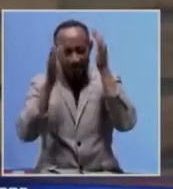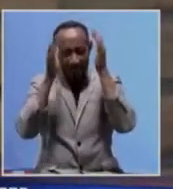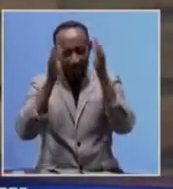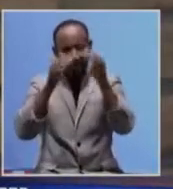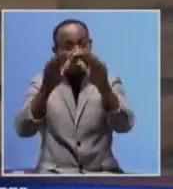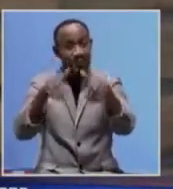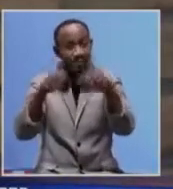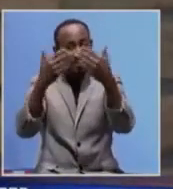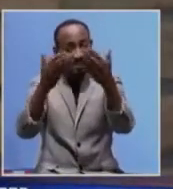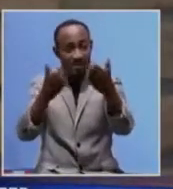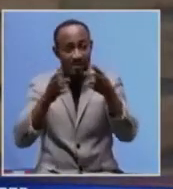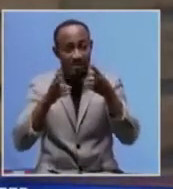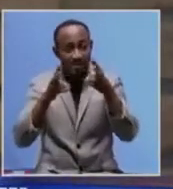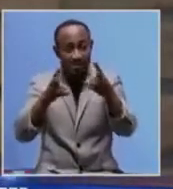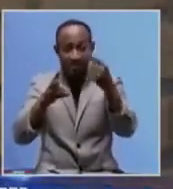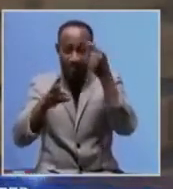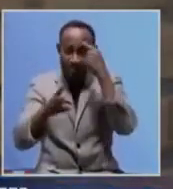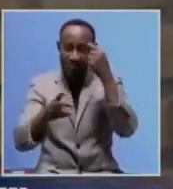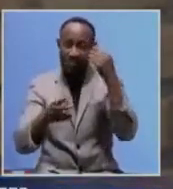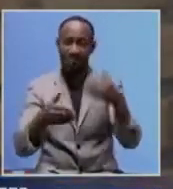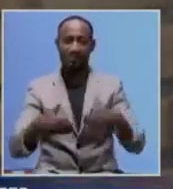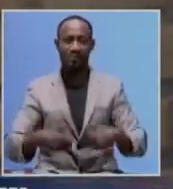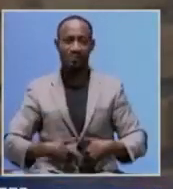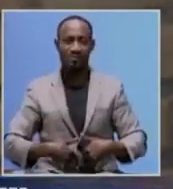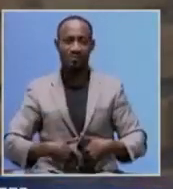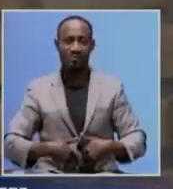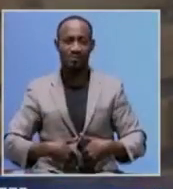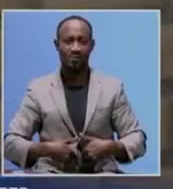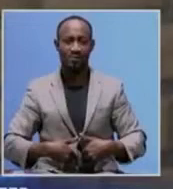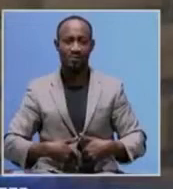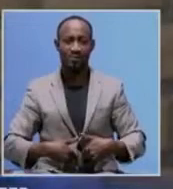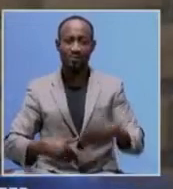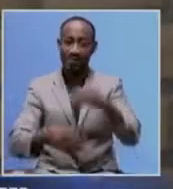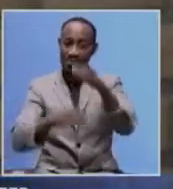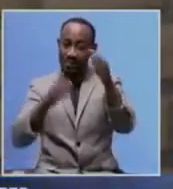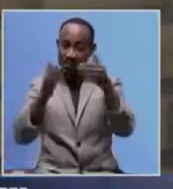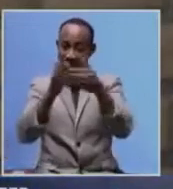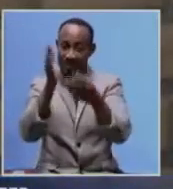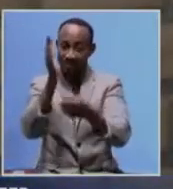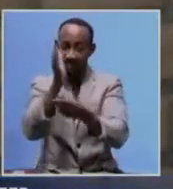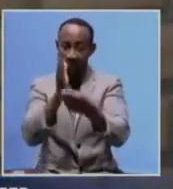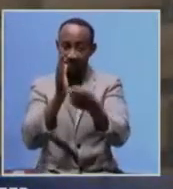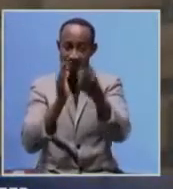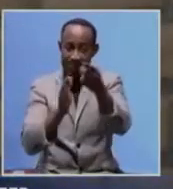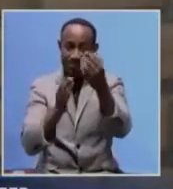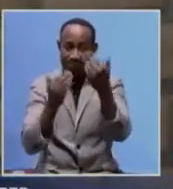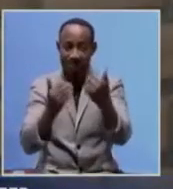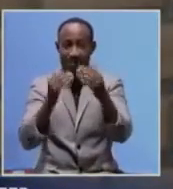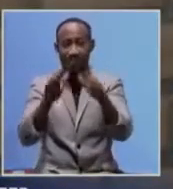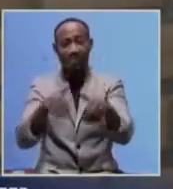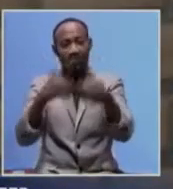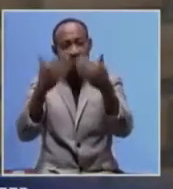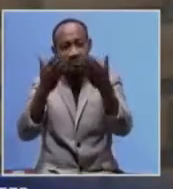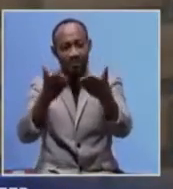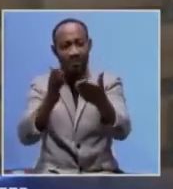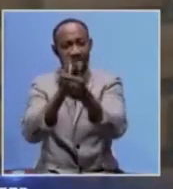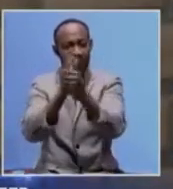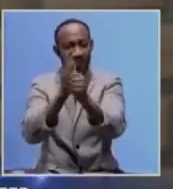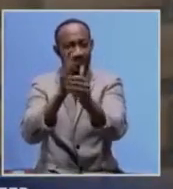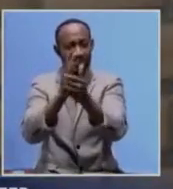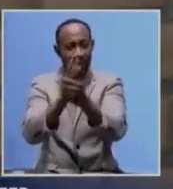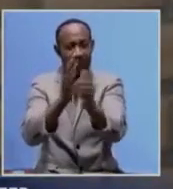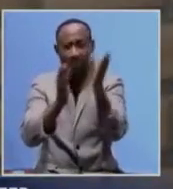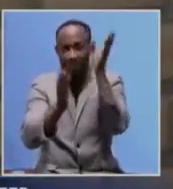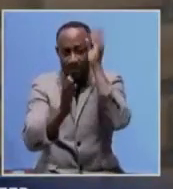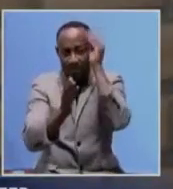providing a platform for the youth. The development of this center will therefore provide skills and knowledge that